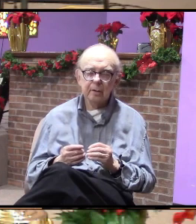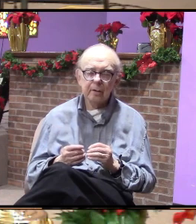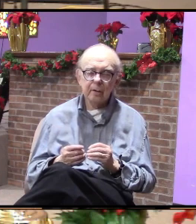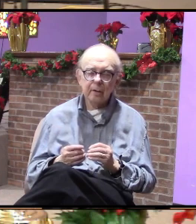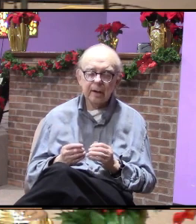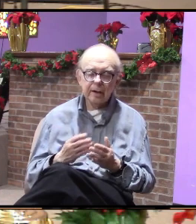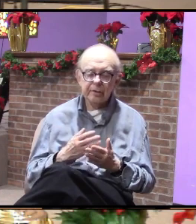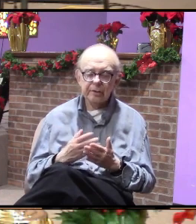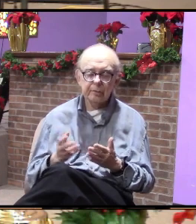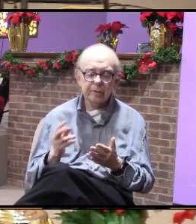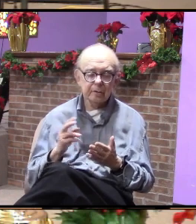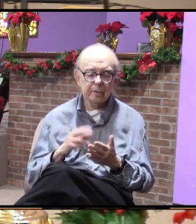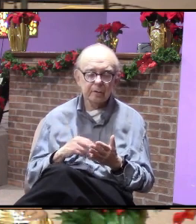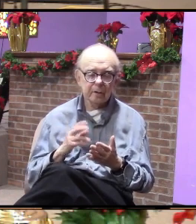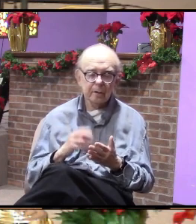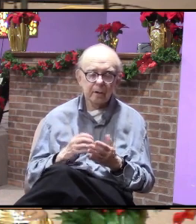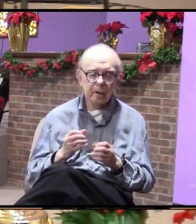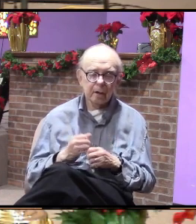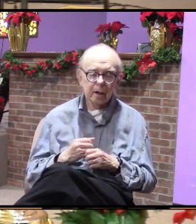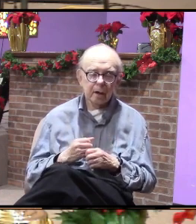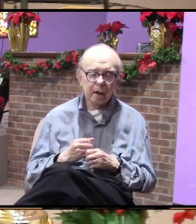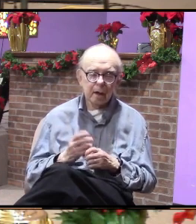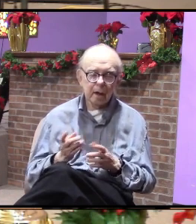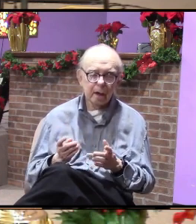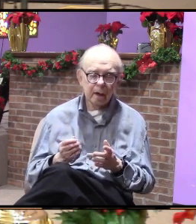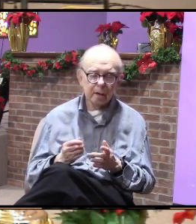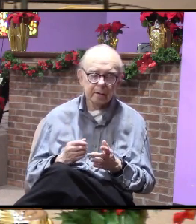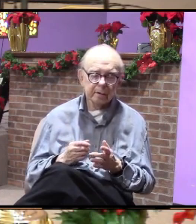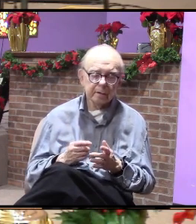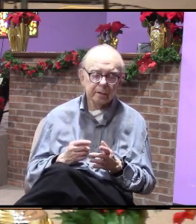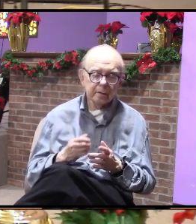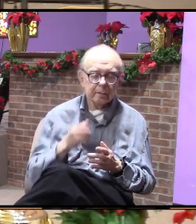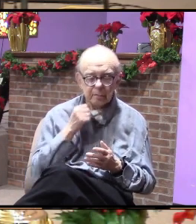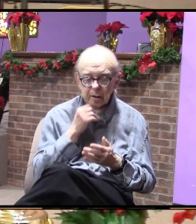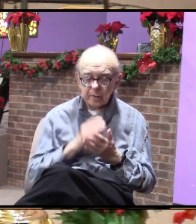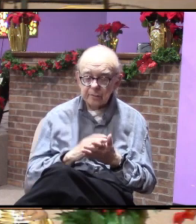something will be read, and it gets to the end, and she says, now did you catch that?